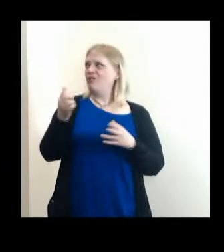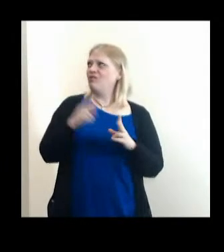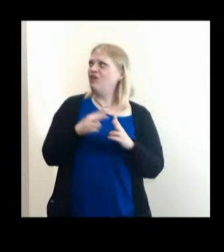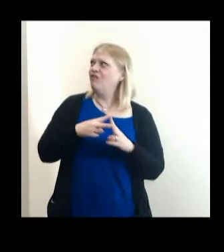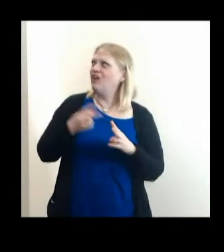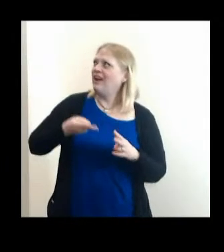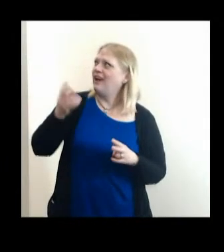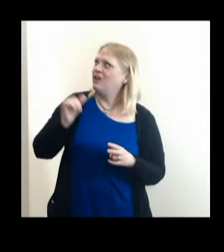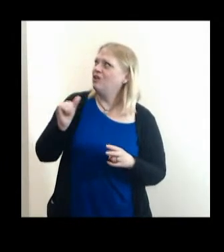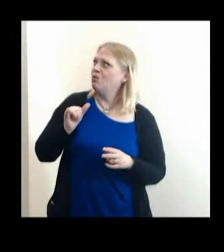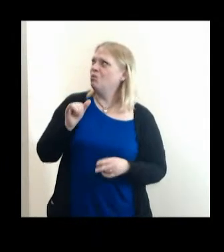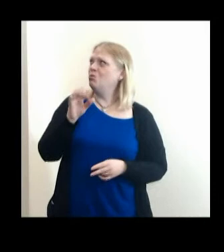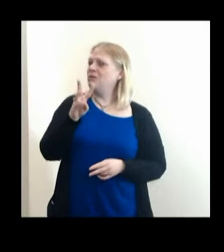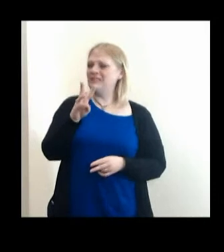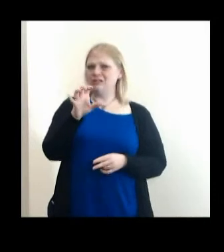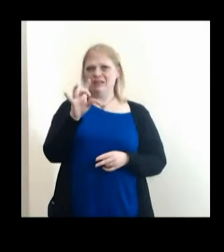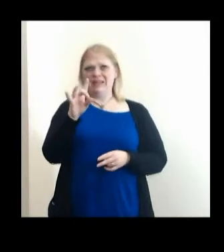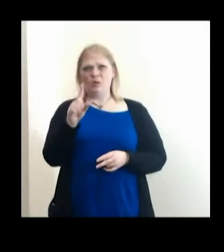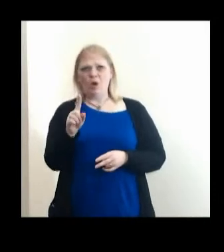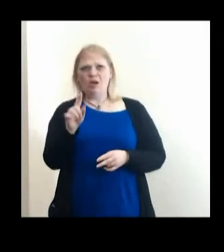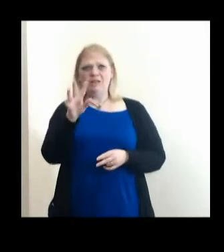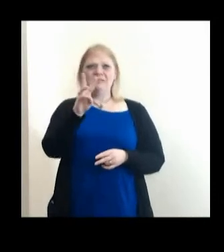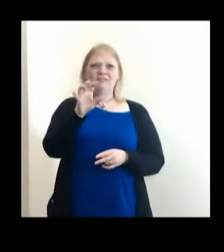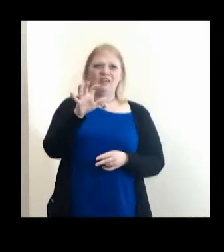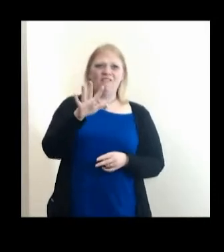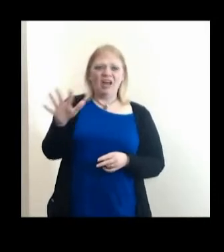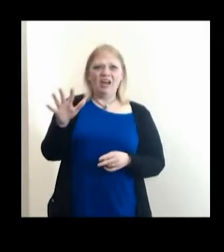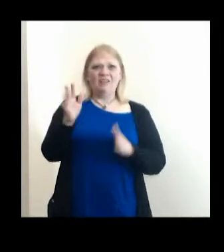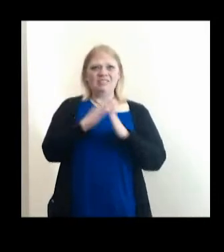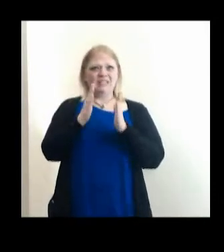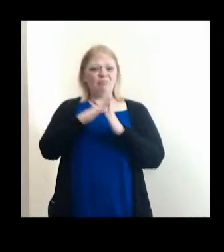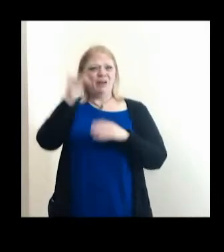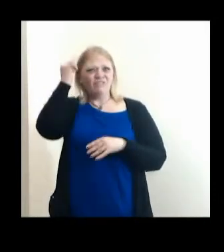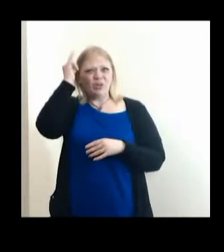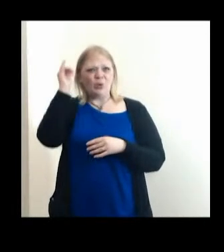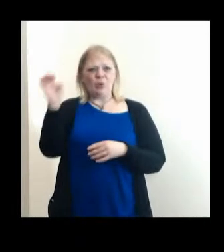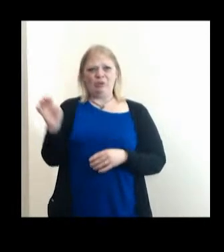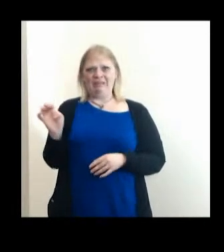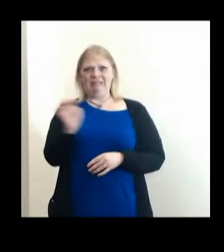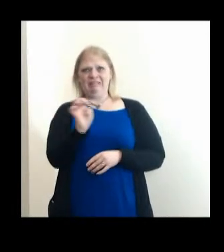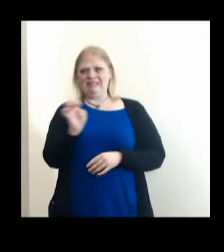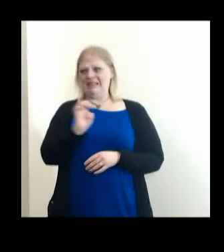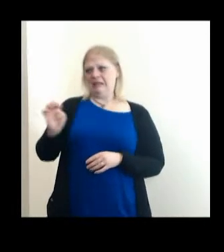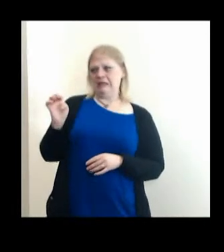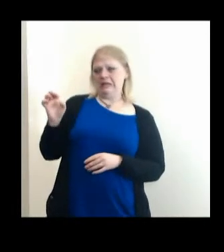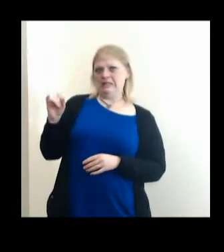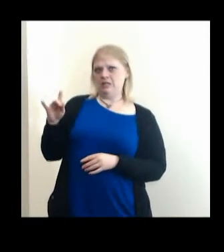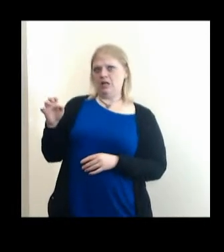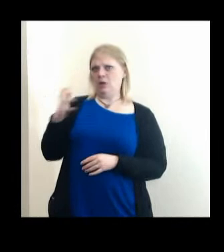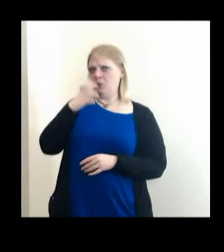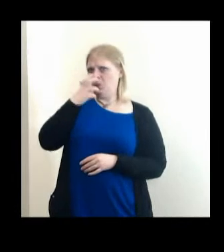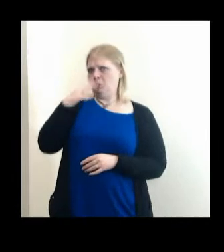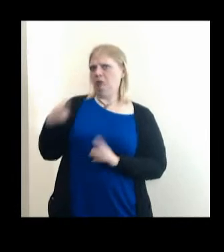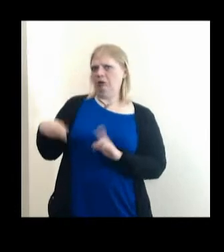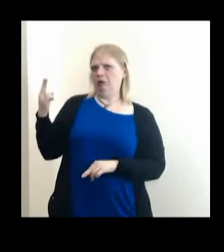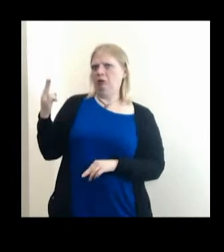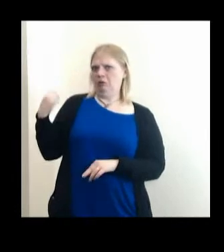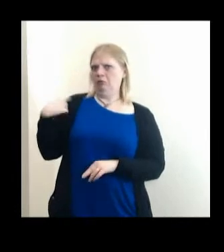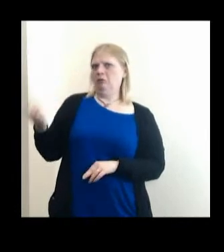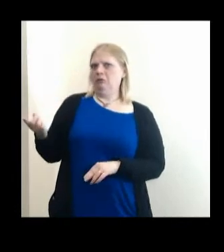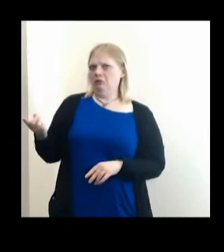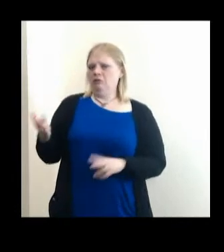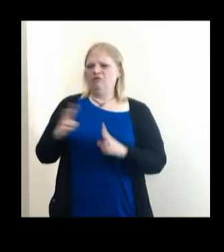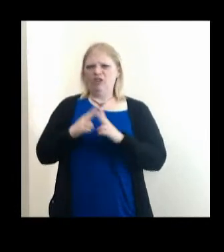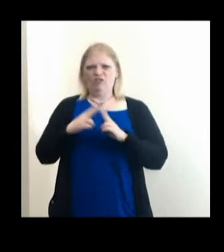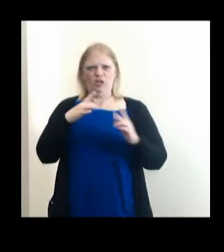as well. 681, 655. The city of Buffalo in the east side has a much higher rates than we've seen in a long time, and it is